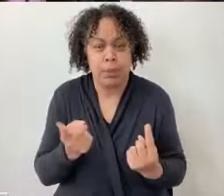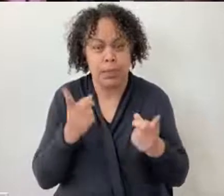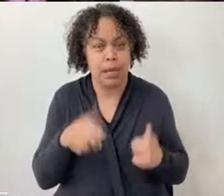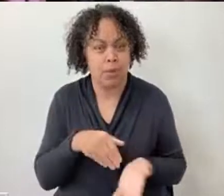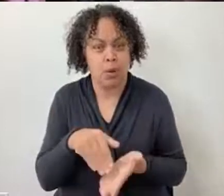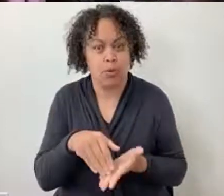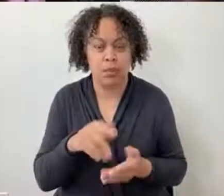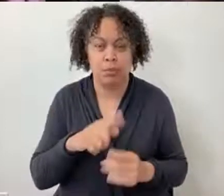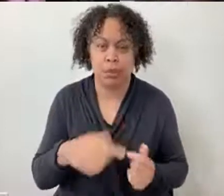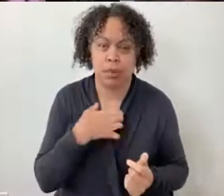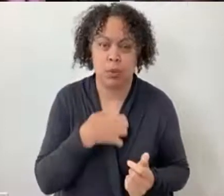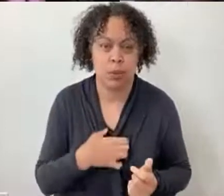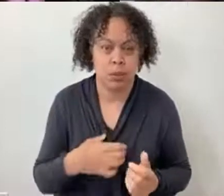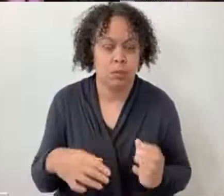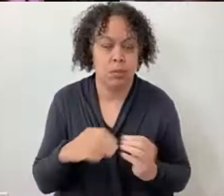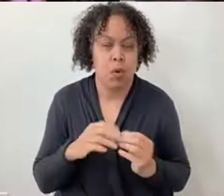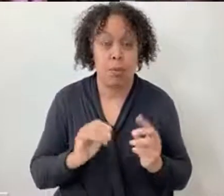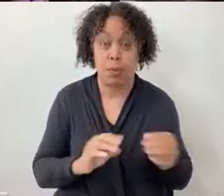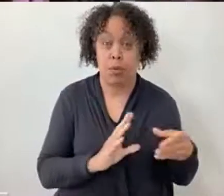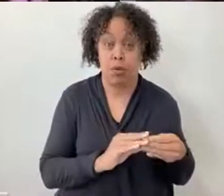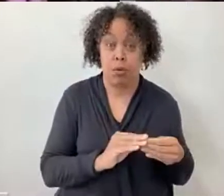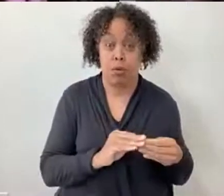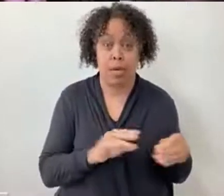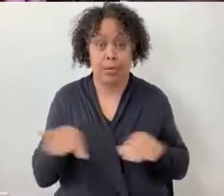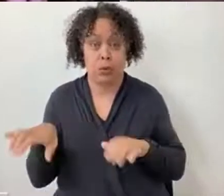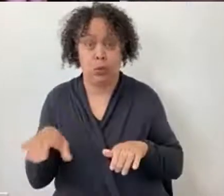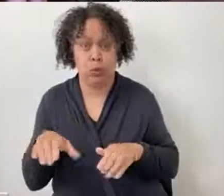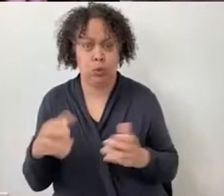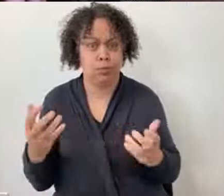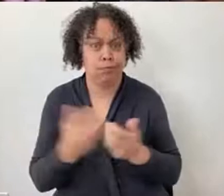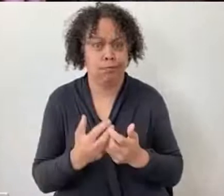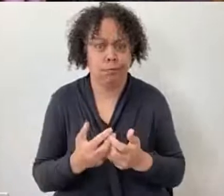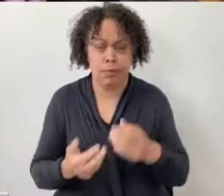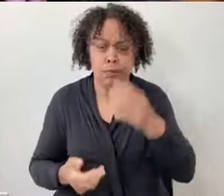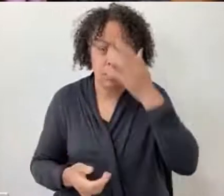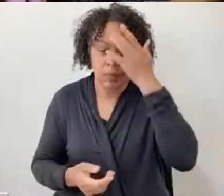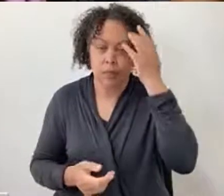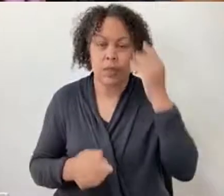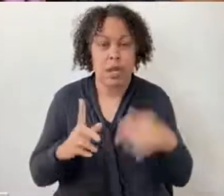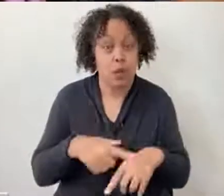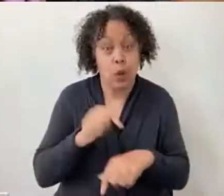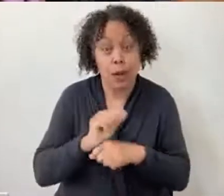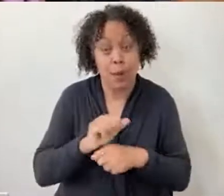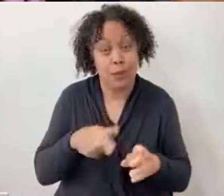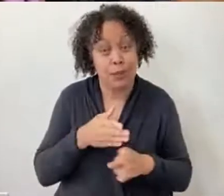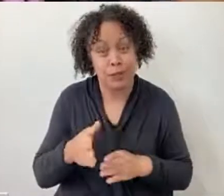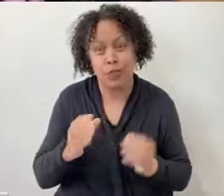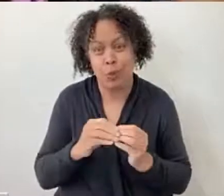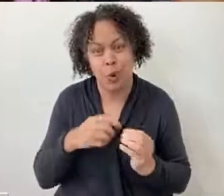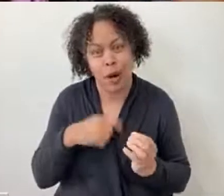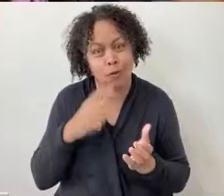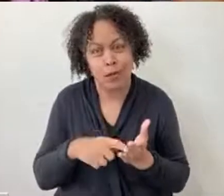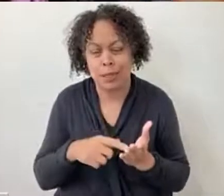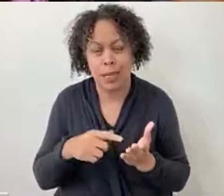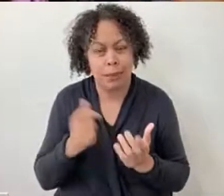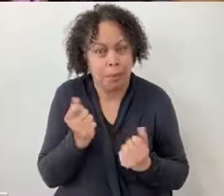see more of the further that I went in my education and the longer that I stay in this field, the more I realize I don't know.